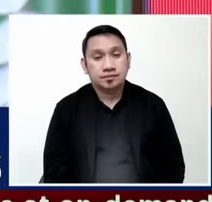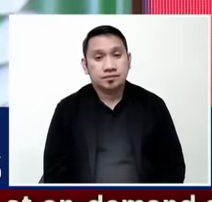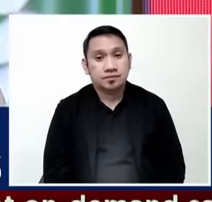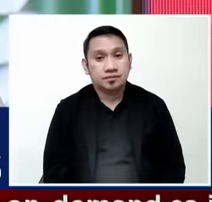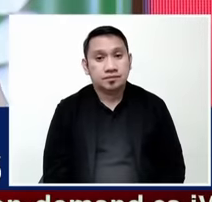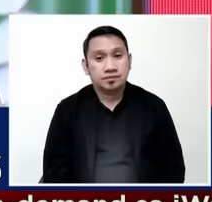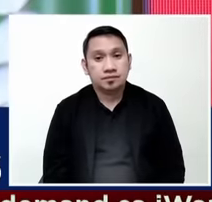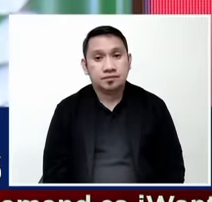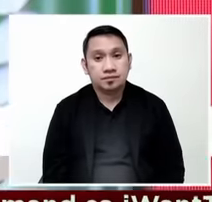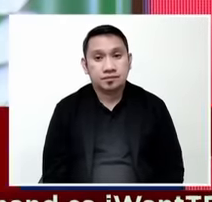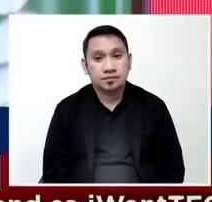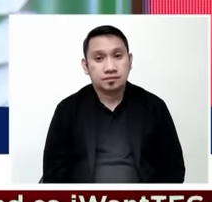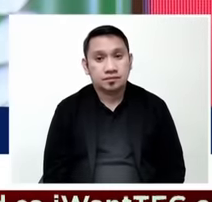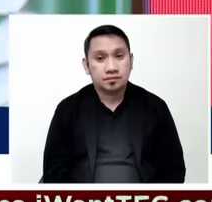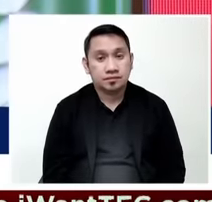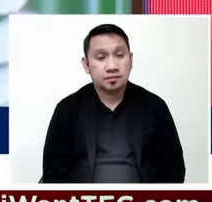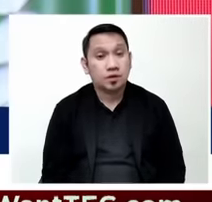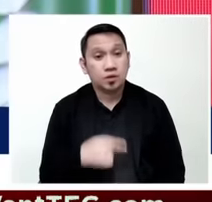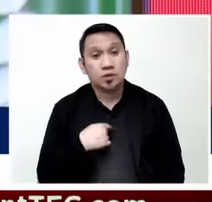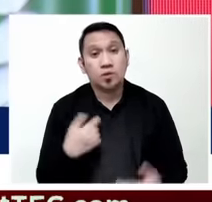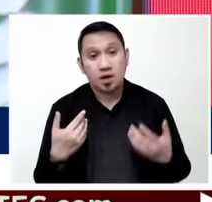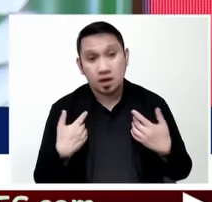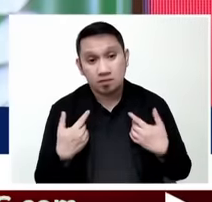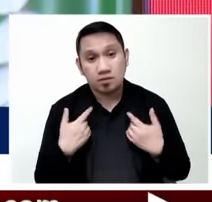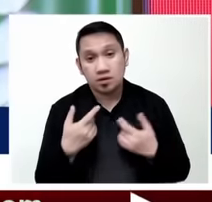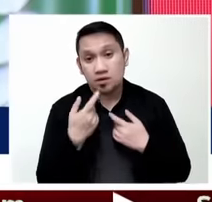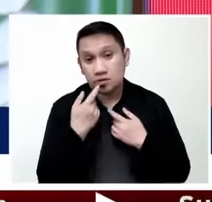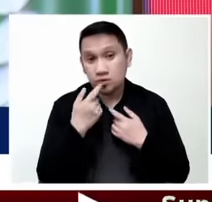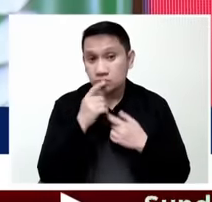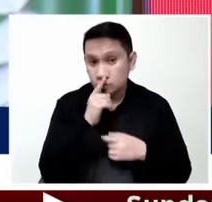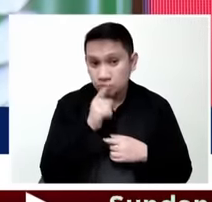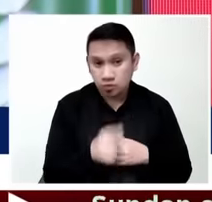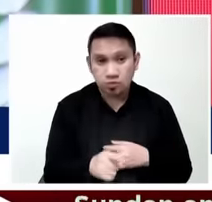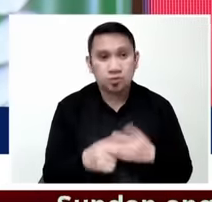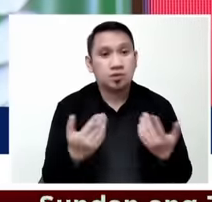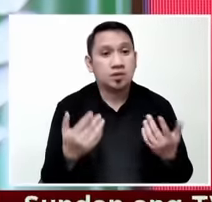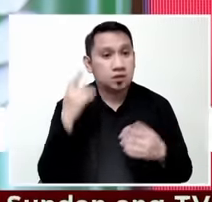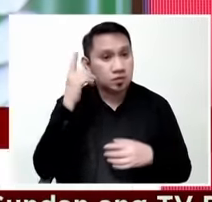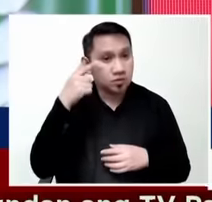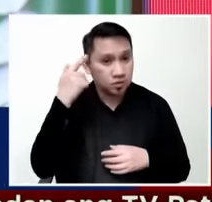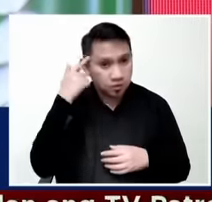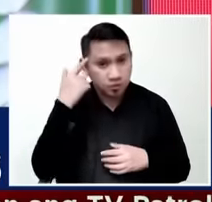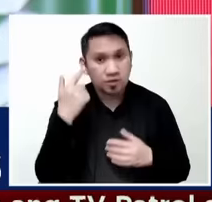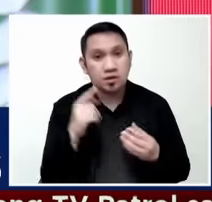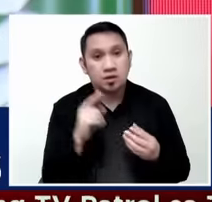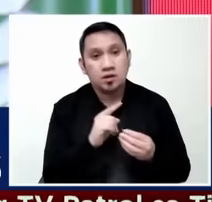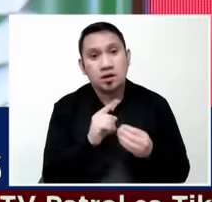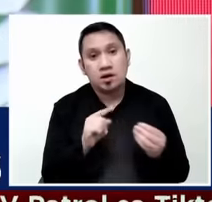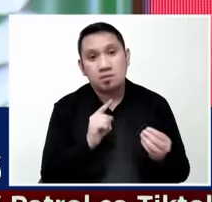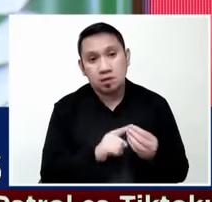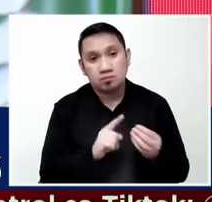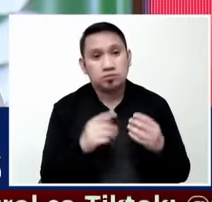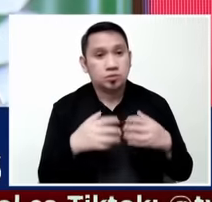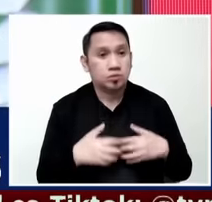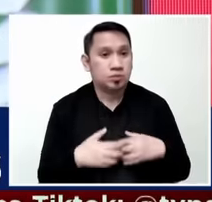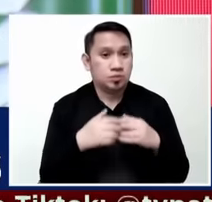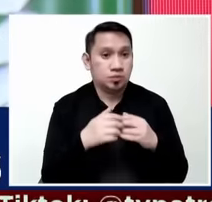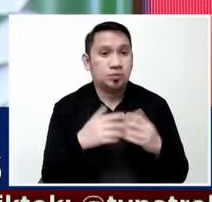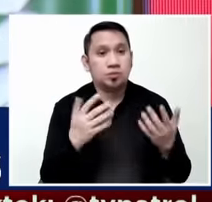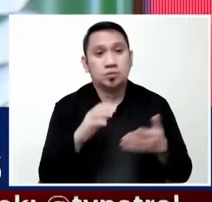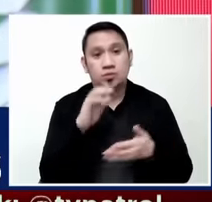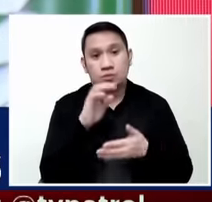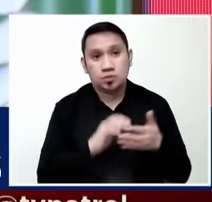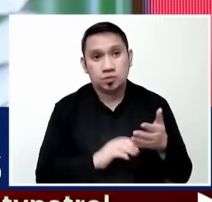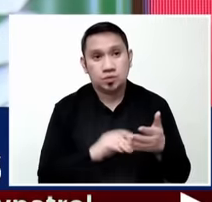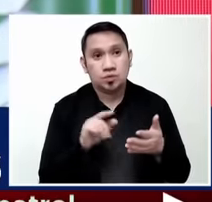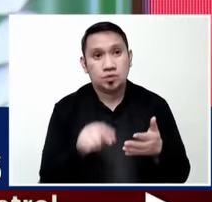You have my assurance that the government is striving to implement efficient mechanization strategies to reduce